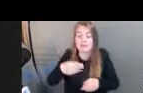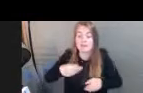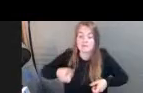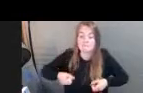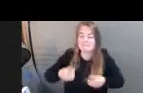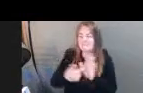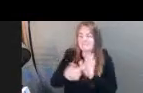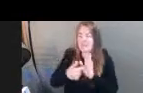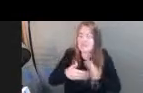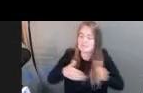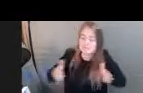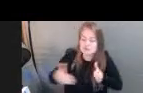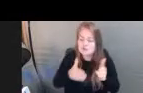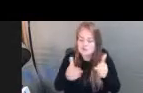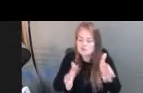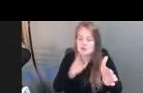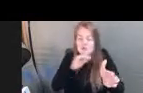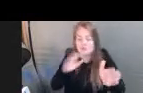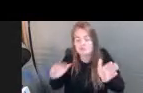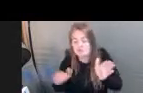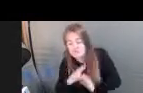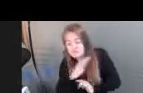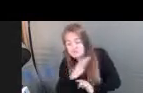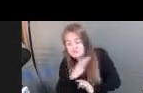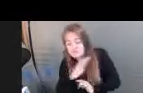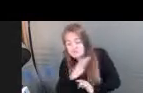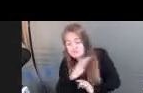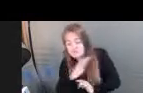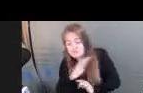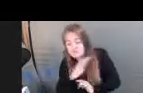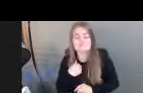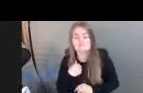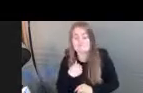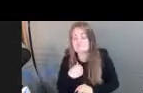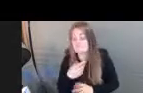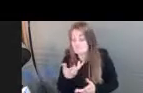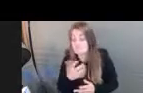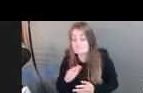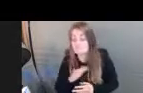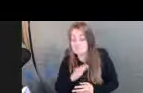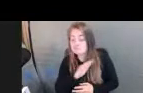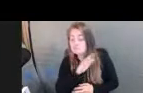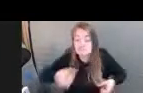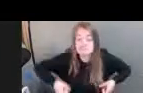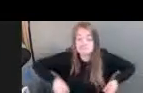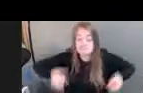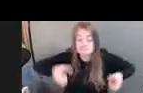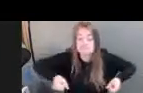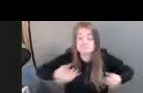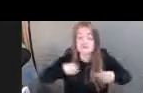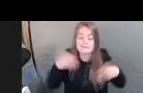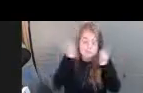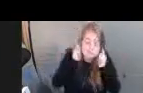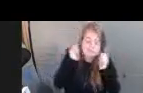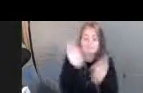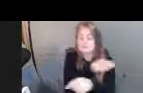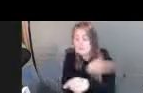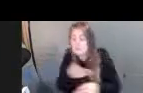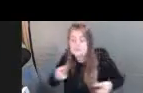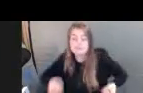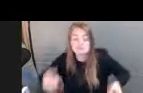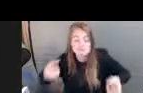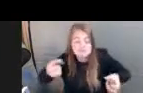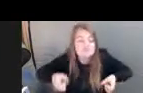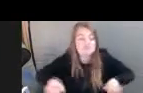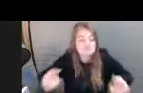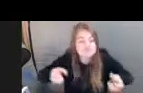Granville Street, which is a pretty steep hill, rightfully so, and I'm wheeling and I've got, say, earbuds in, I'm listening to music, and then all of a